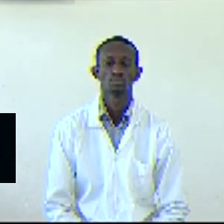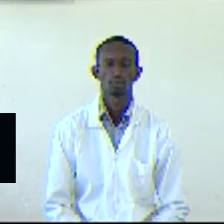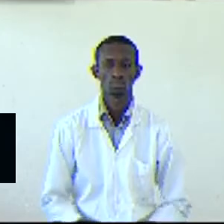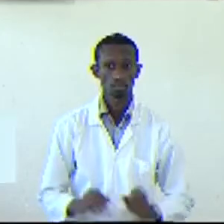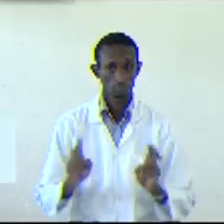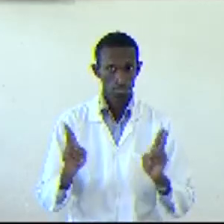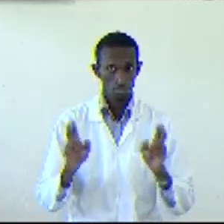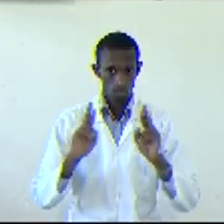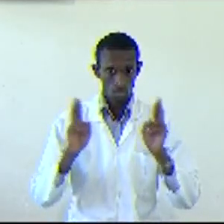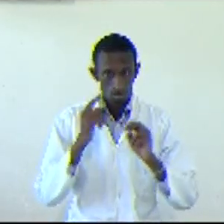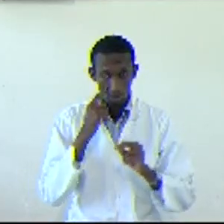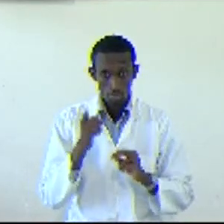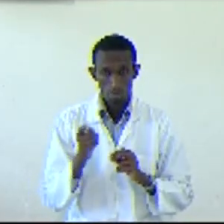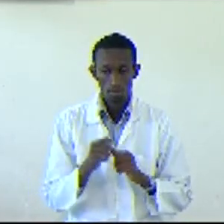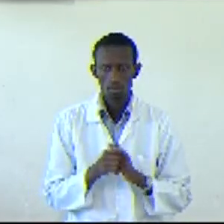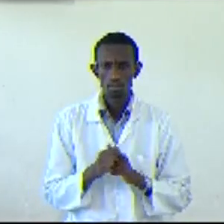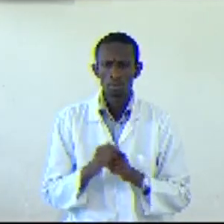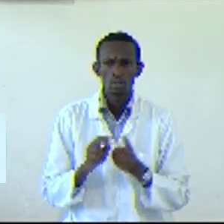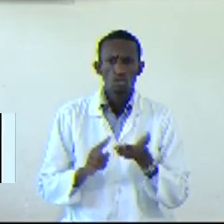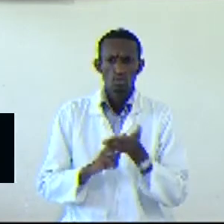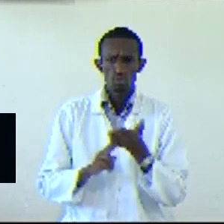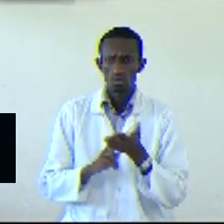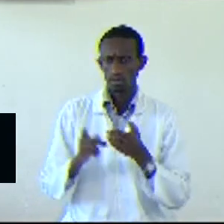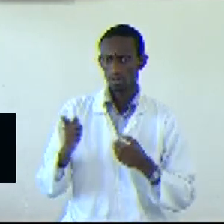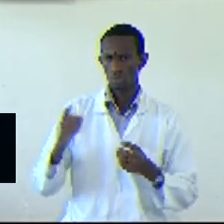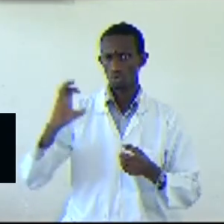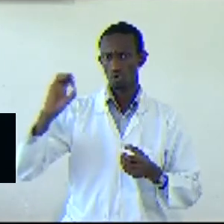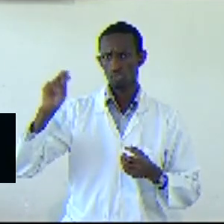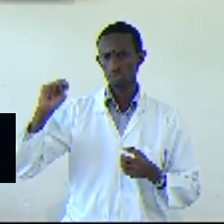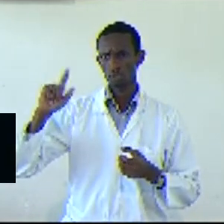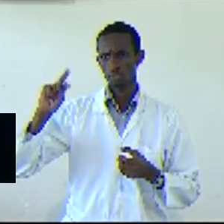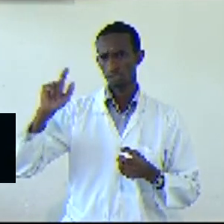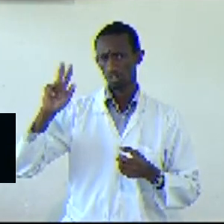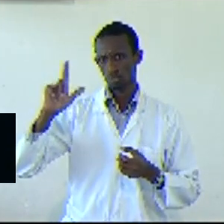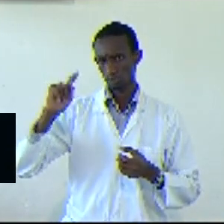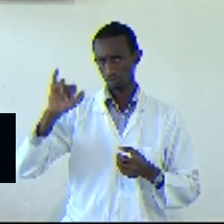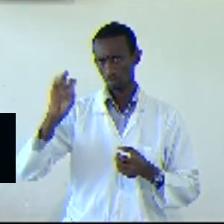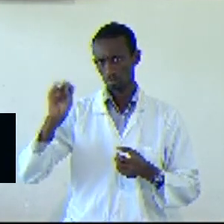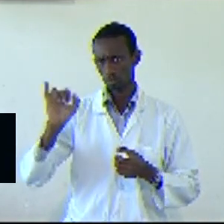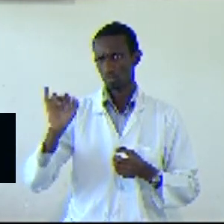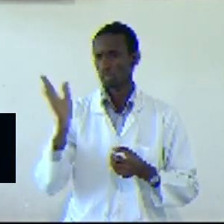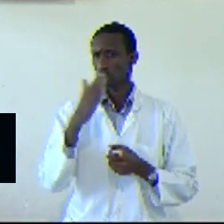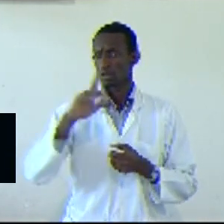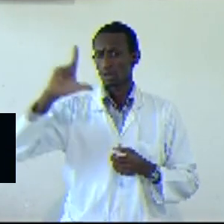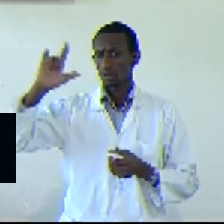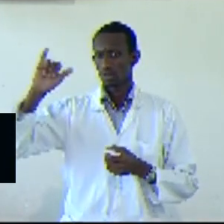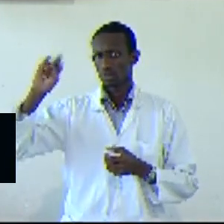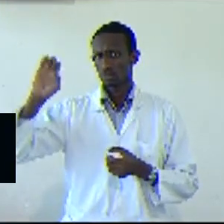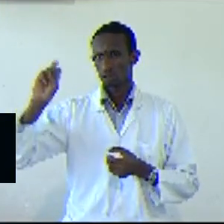Okay, students, now let's use the conservation law of linear momentum to substitute the data. So here we have the